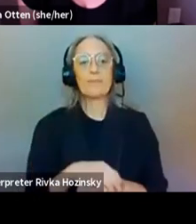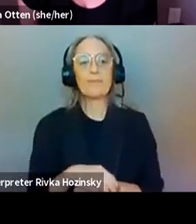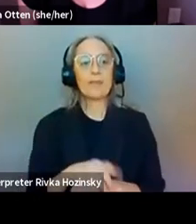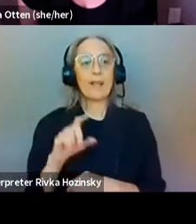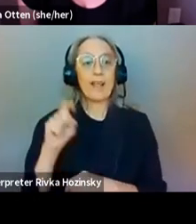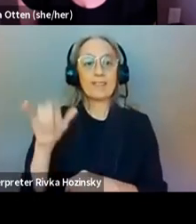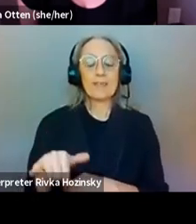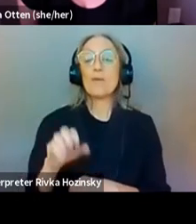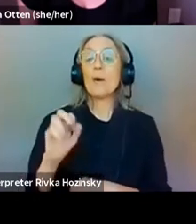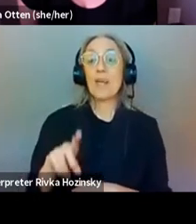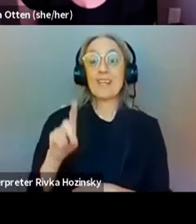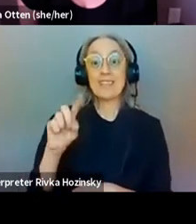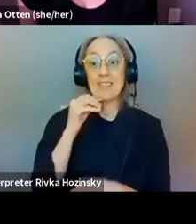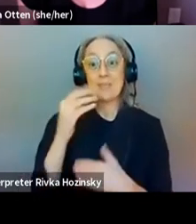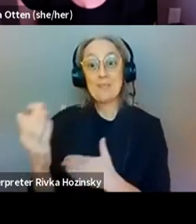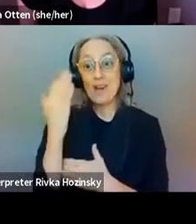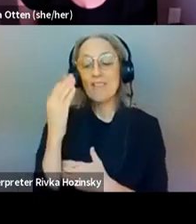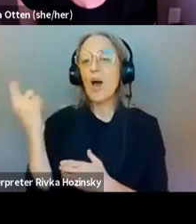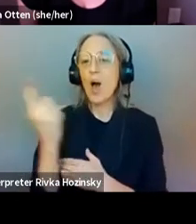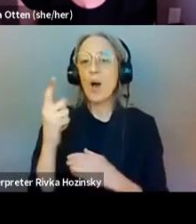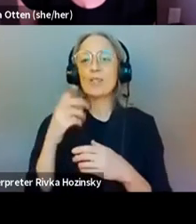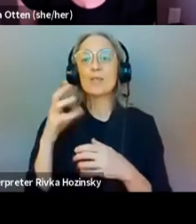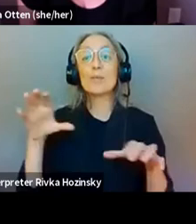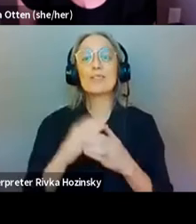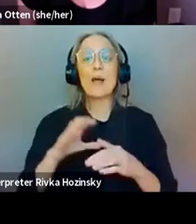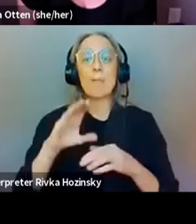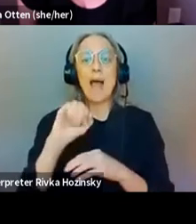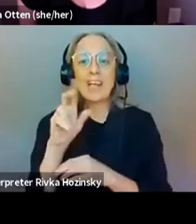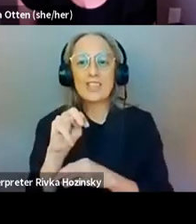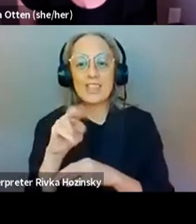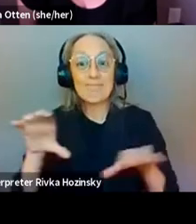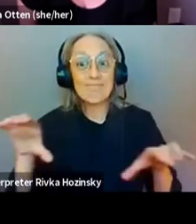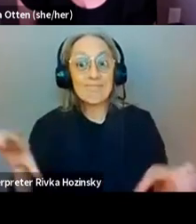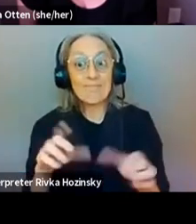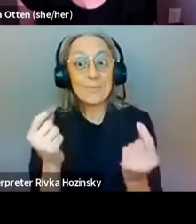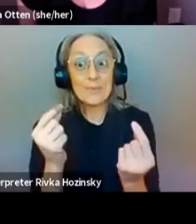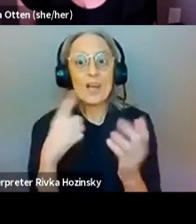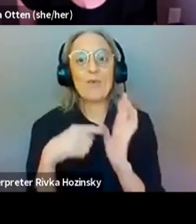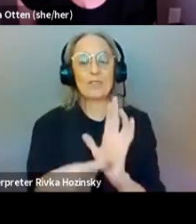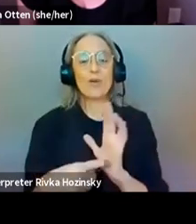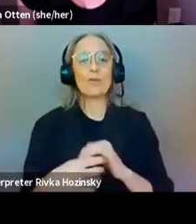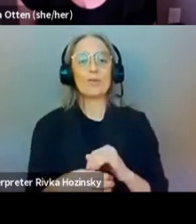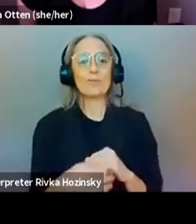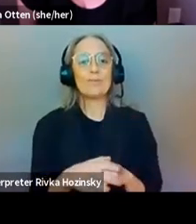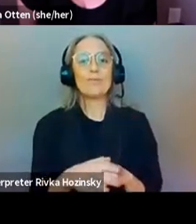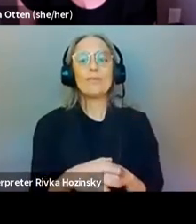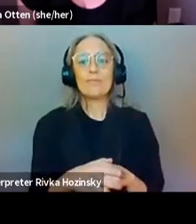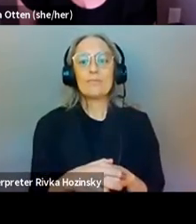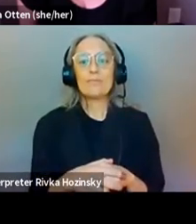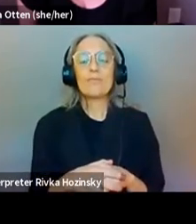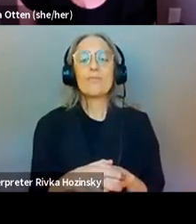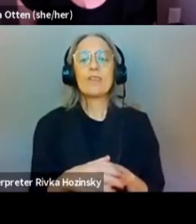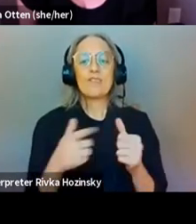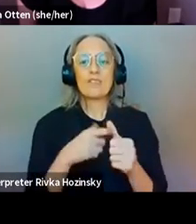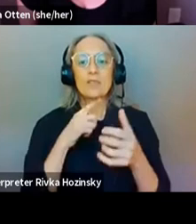action. So I'm going to show you what this action is. And we're going to move you